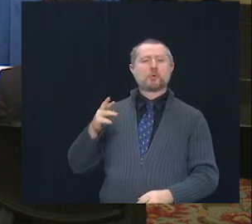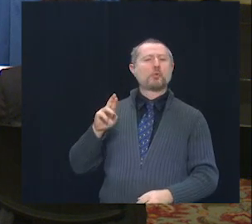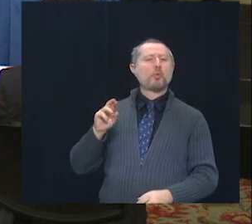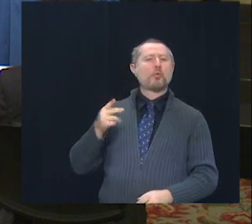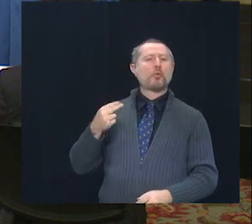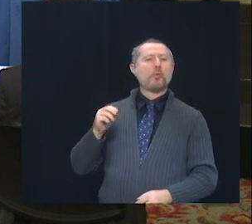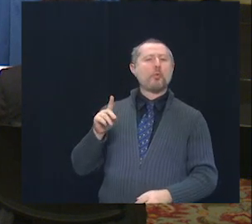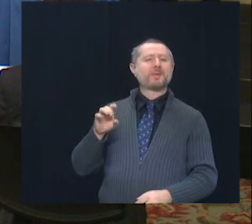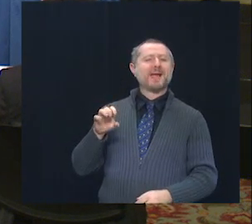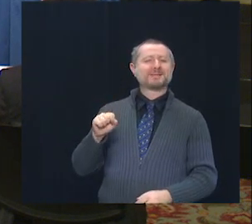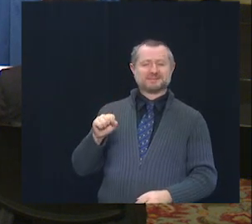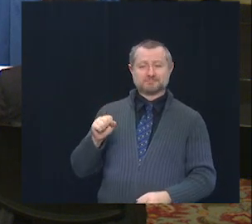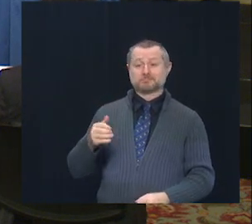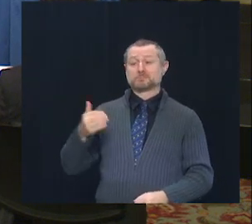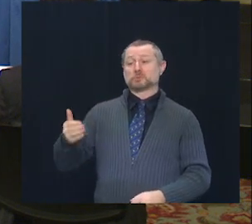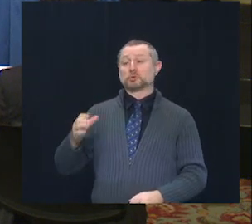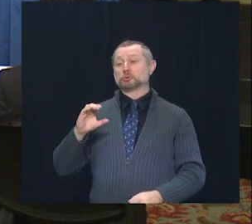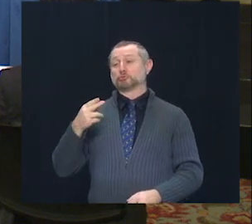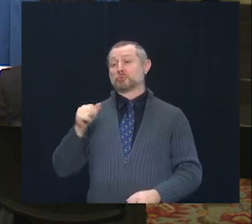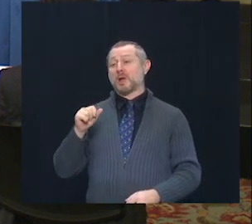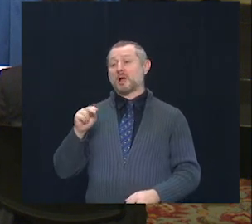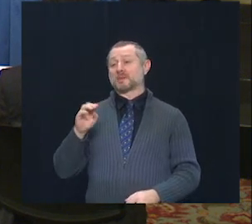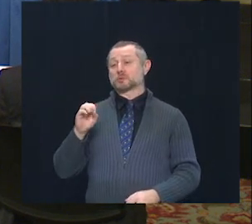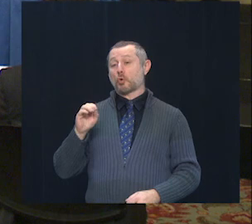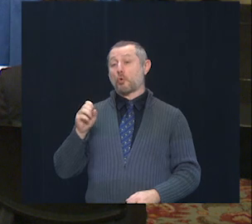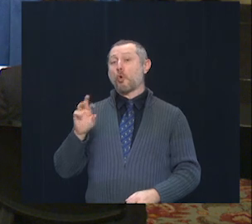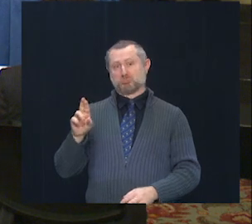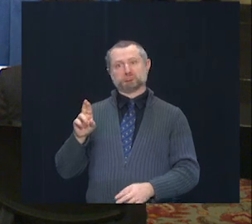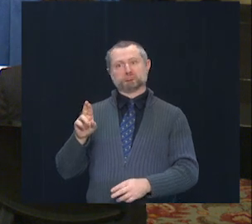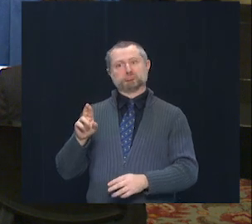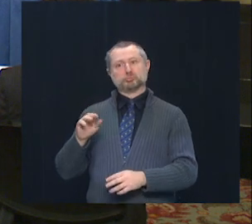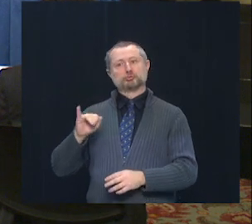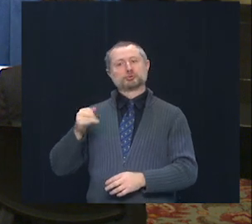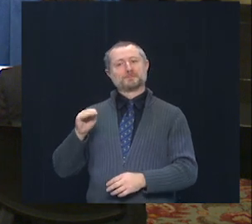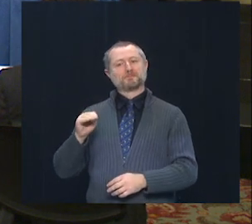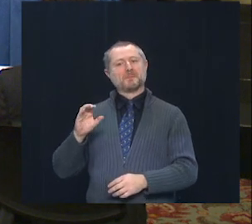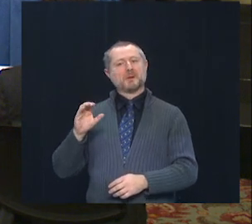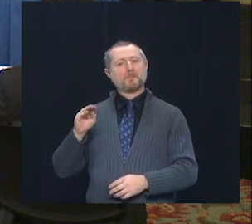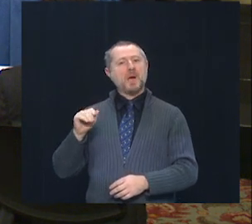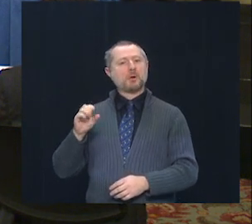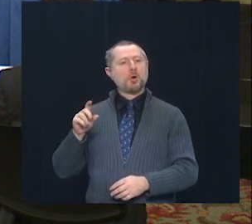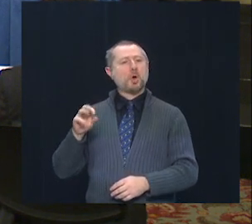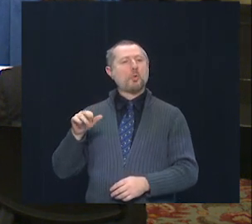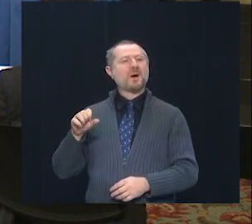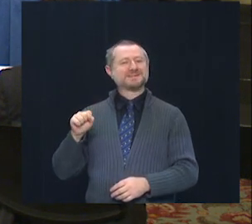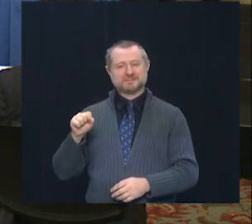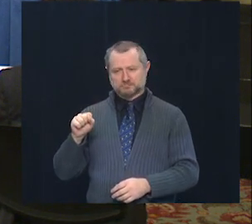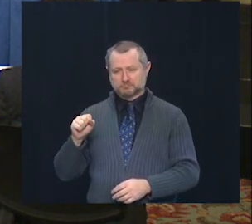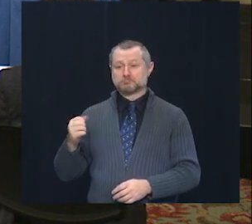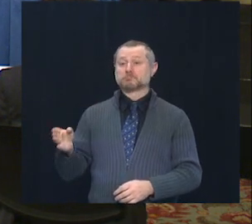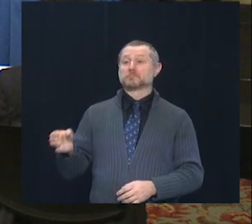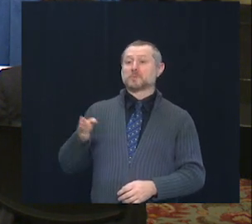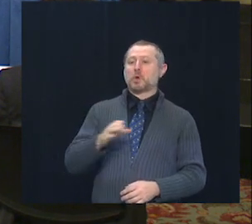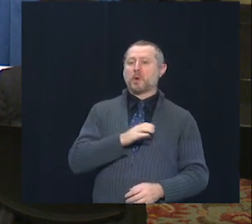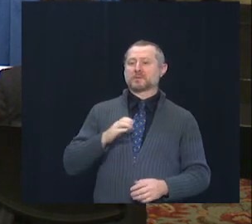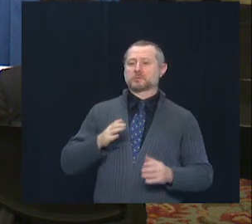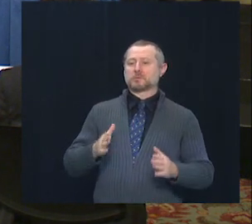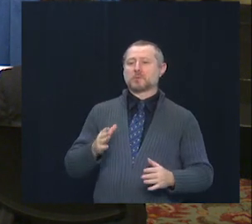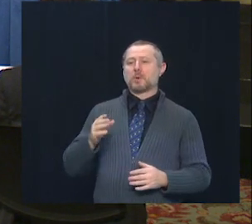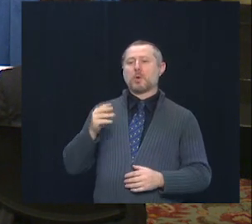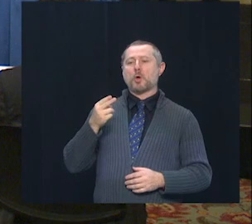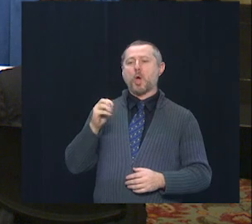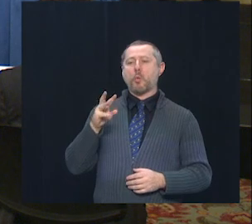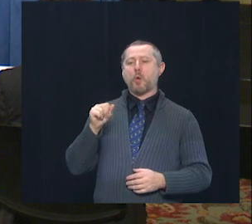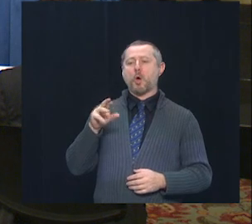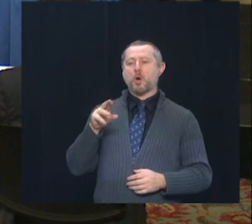Jim Malatras. We have Commissioner Howard Zucker to my left. We have Melissa DeRosa, Secretary to the Governor,